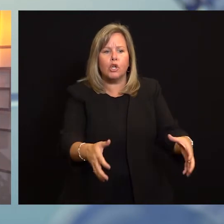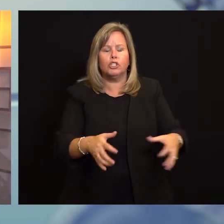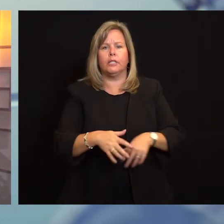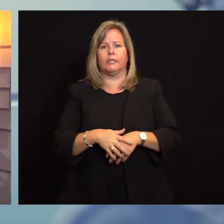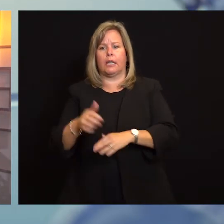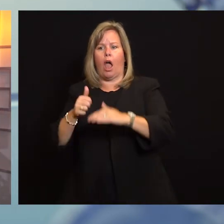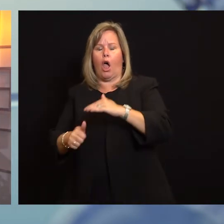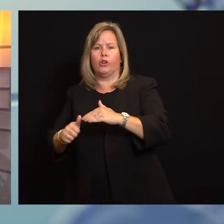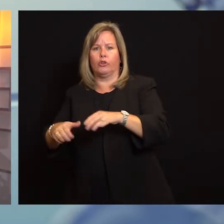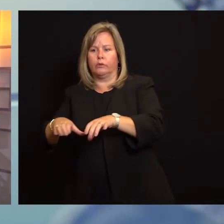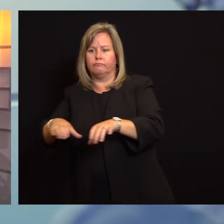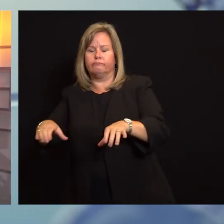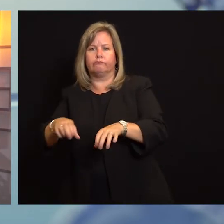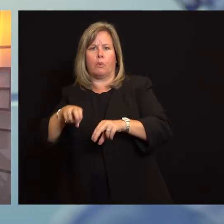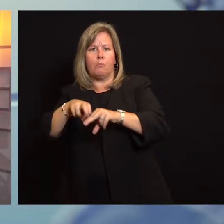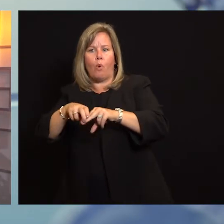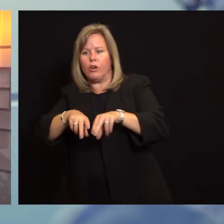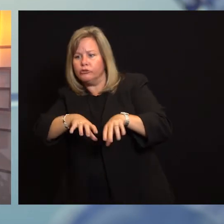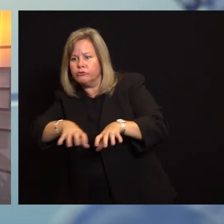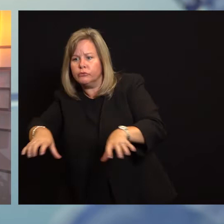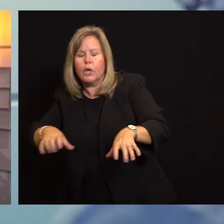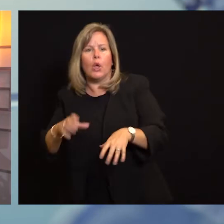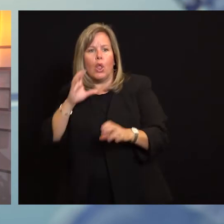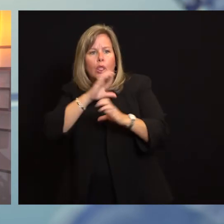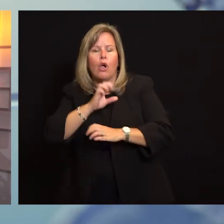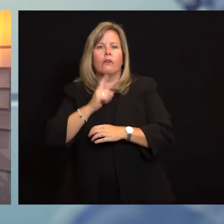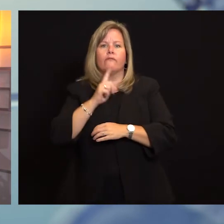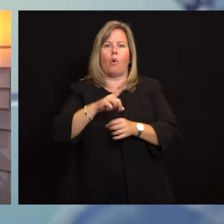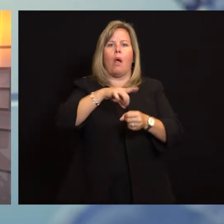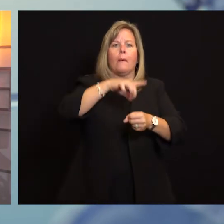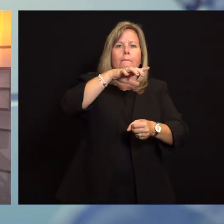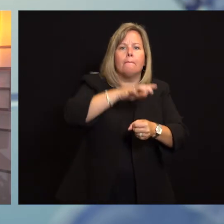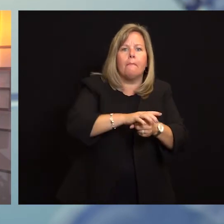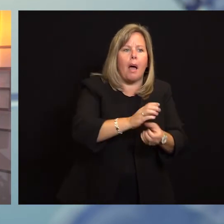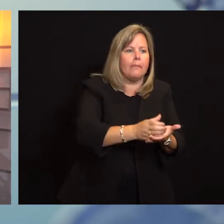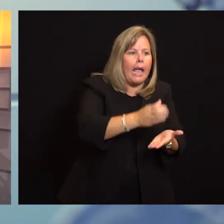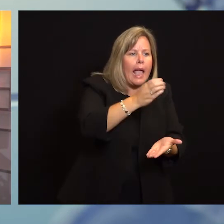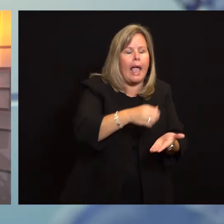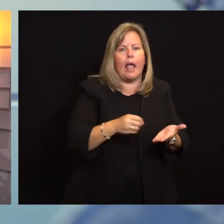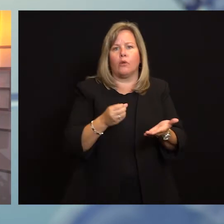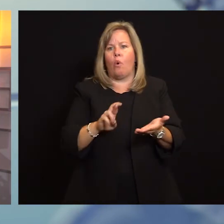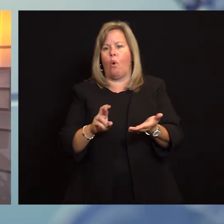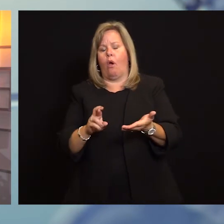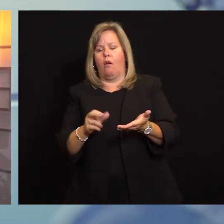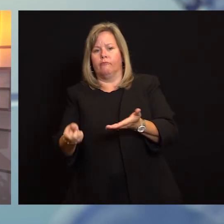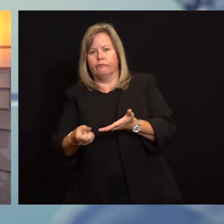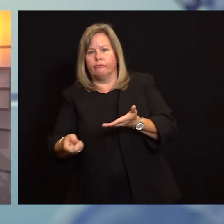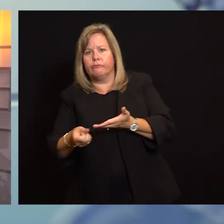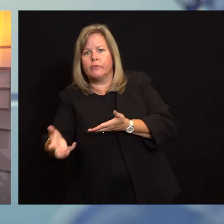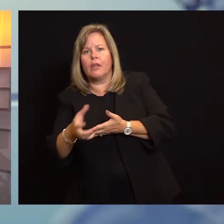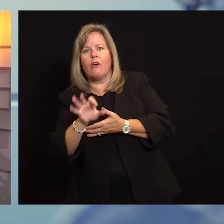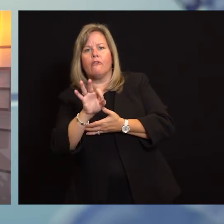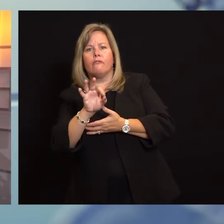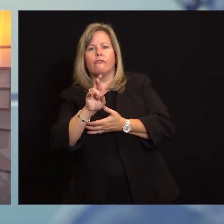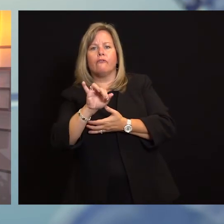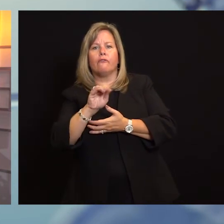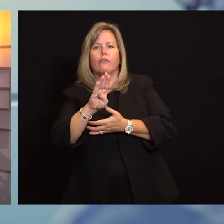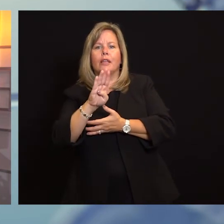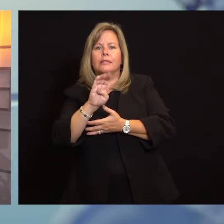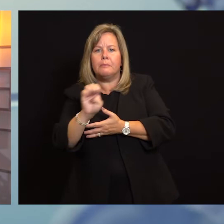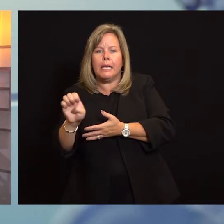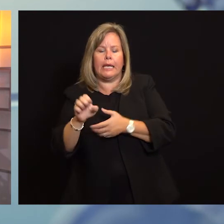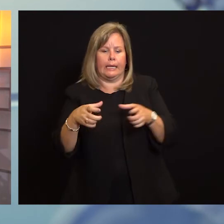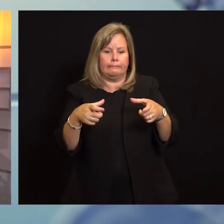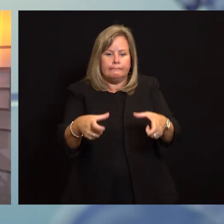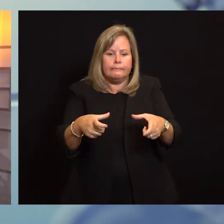containers. Maybe it's pop can, maybe it's a Frisbee under the porch, maybe it's the the little kiddie swimming pool that was